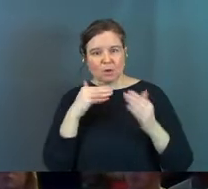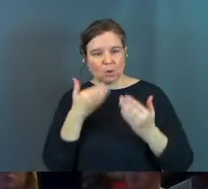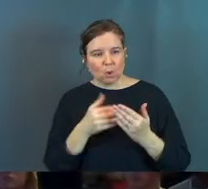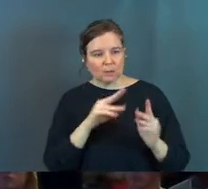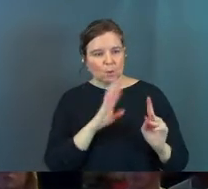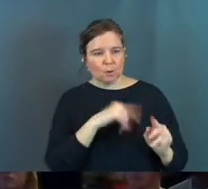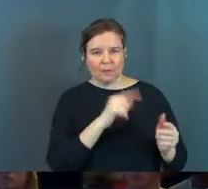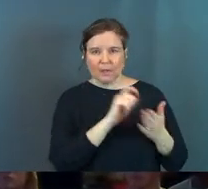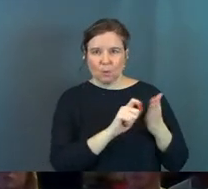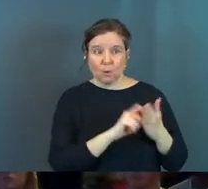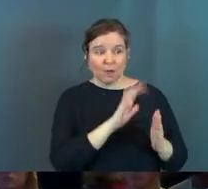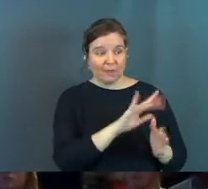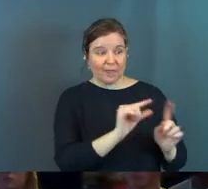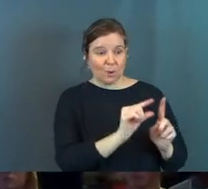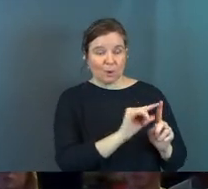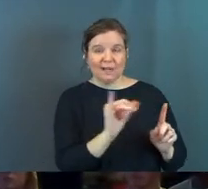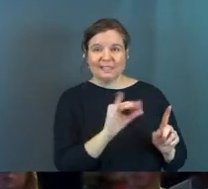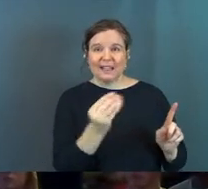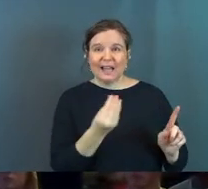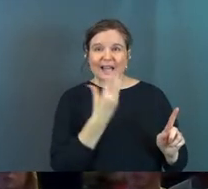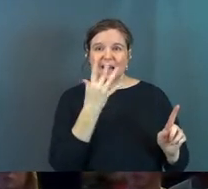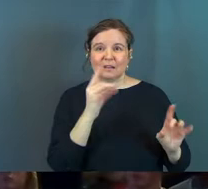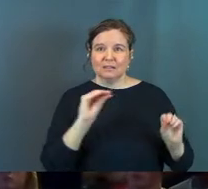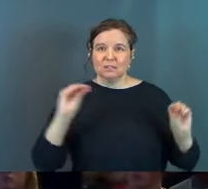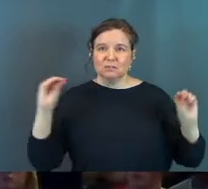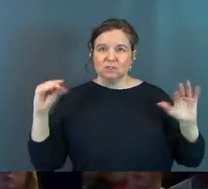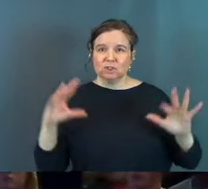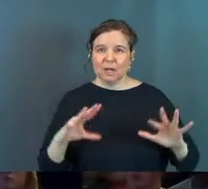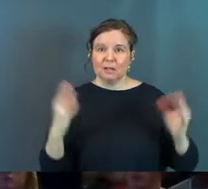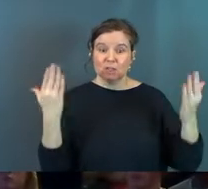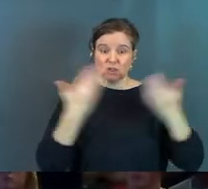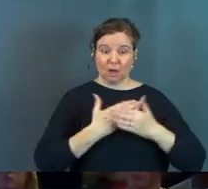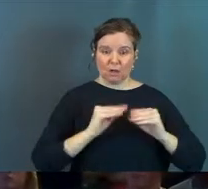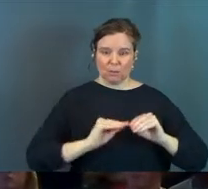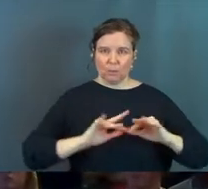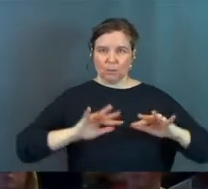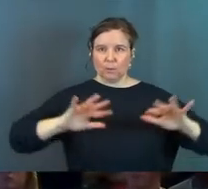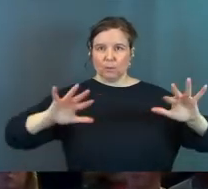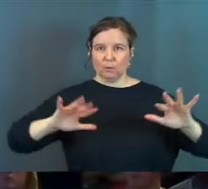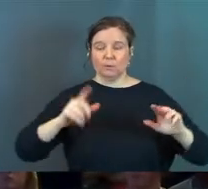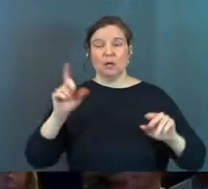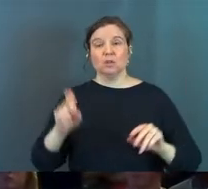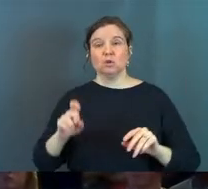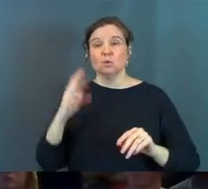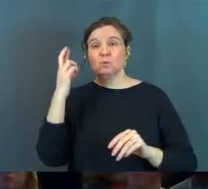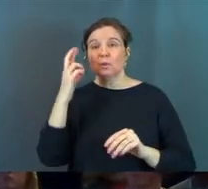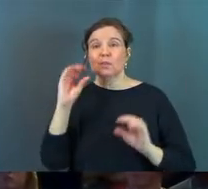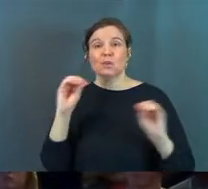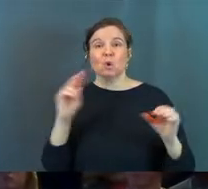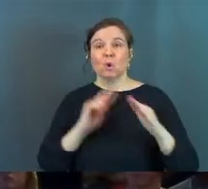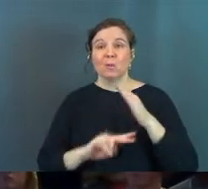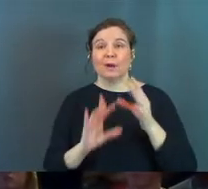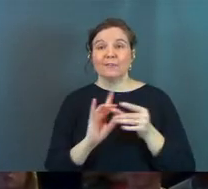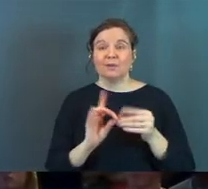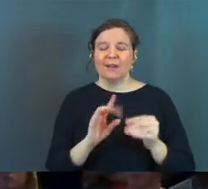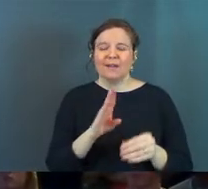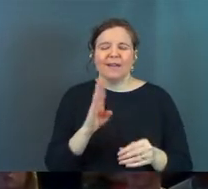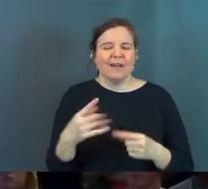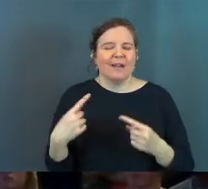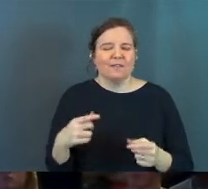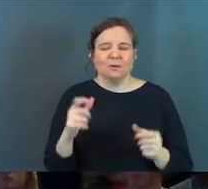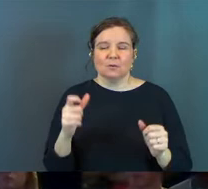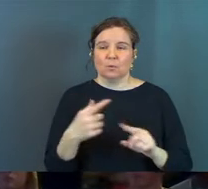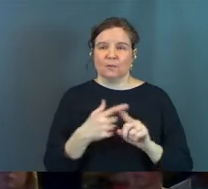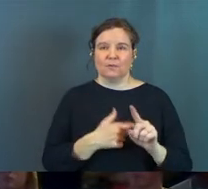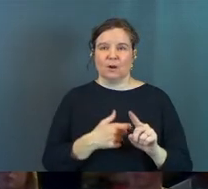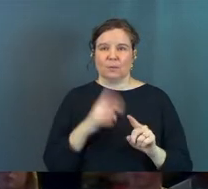words are like a lamp shining in a dark place. Verse 20, above all, you must realize that no prophecy in Scripture ever